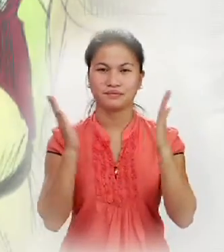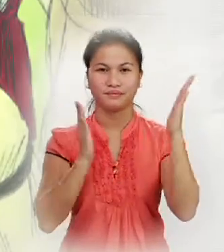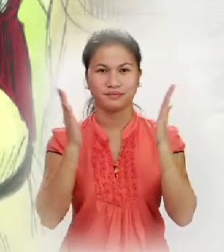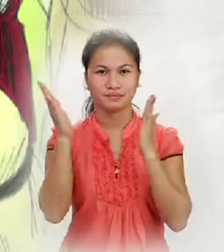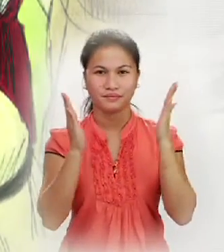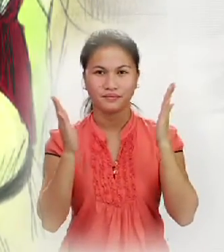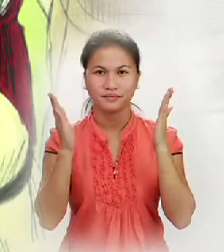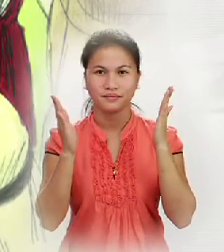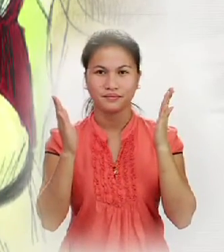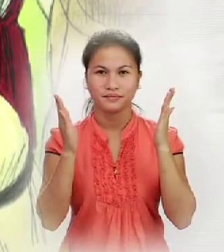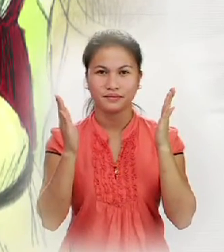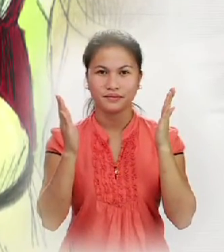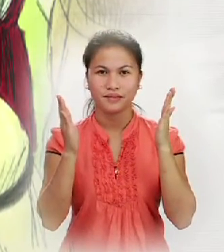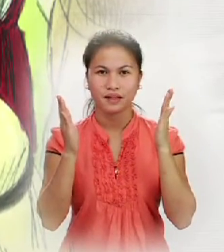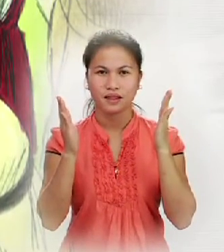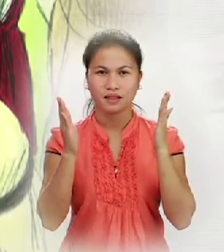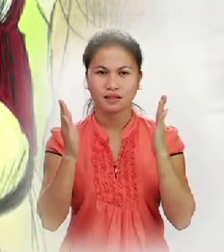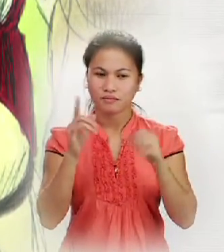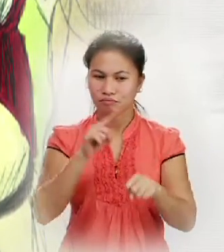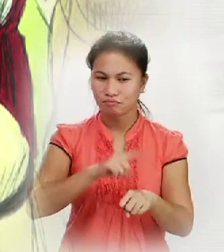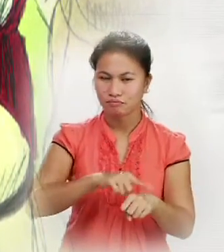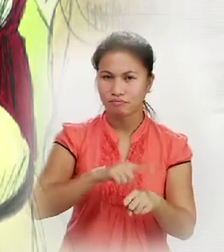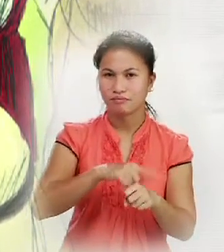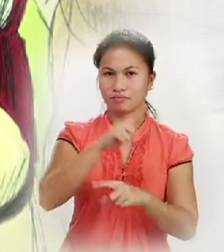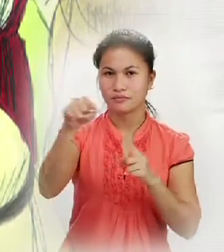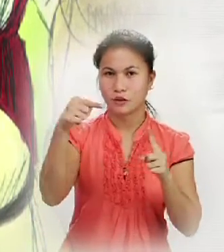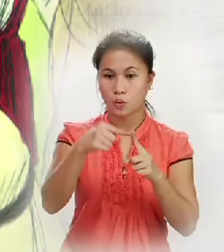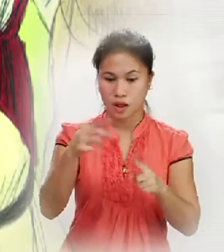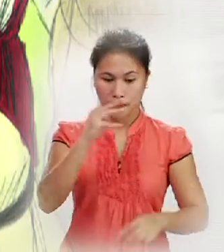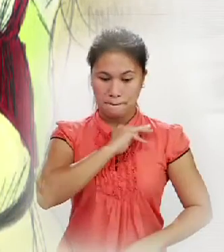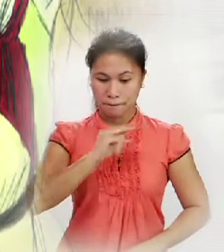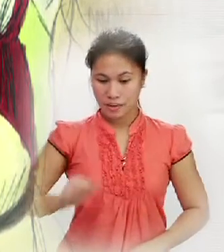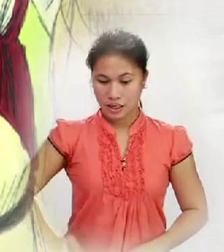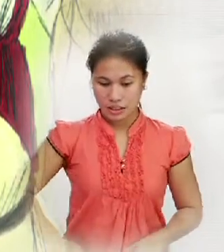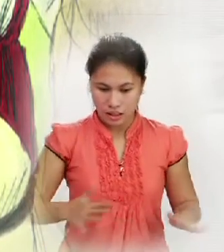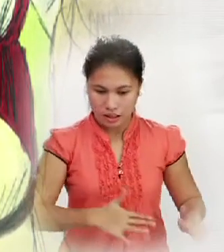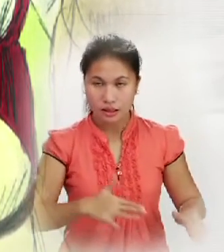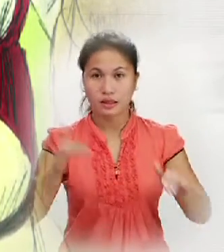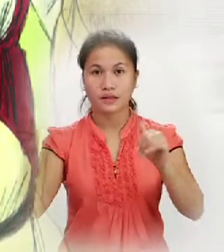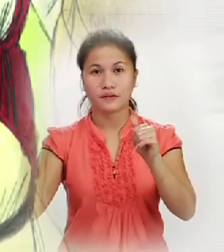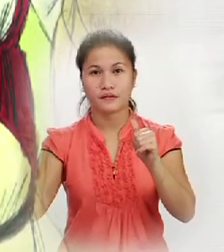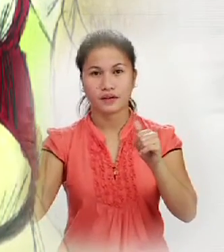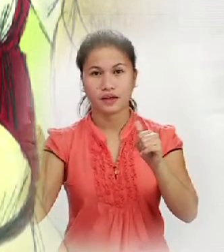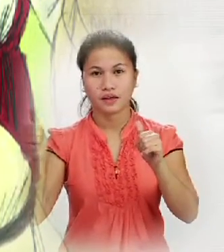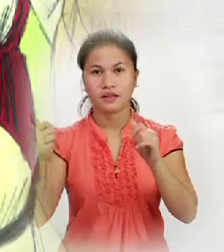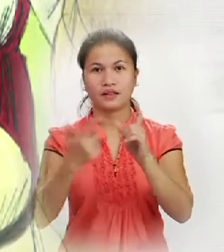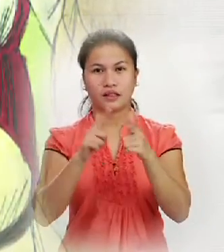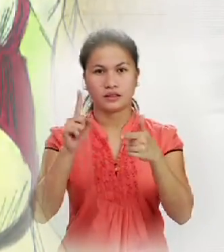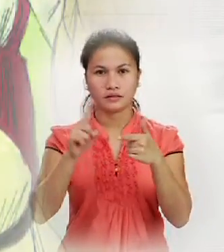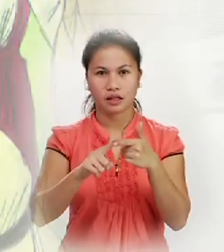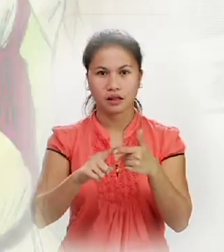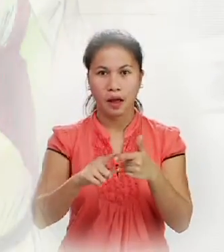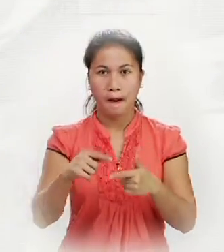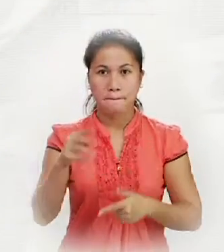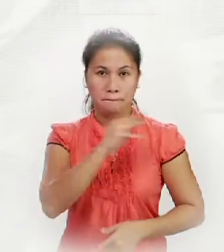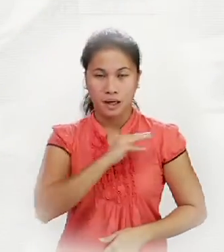the moment their masters leave and the masters are out of sight.